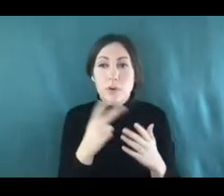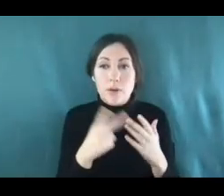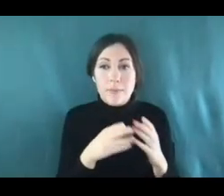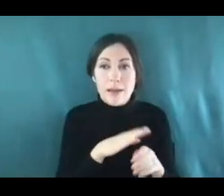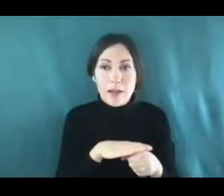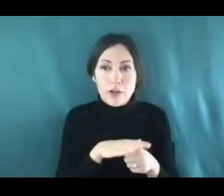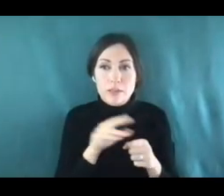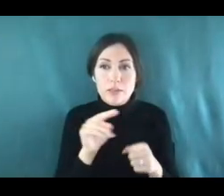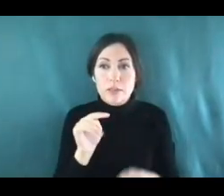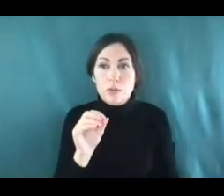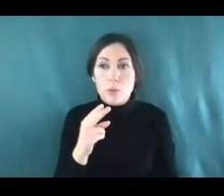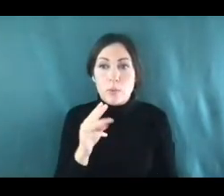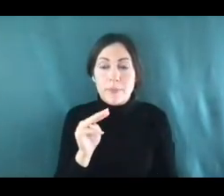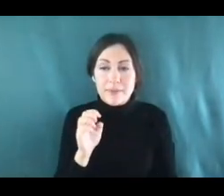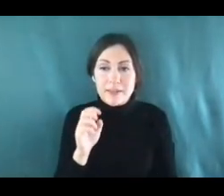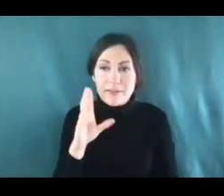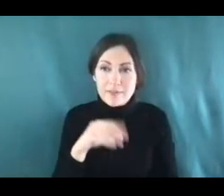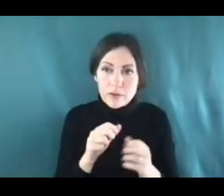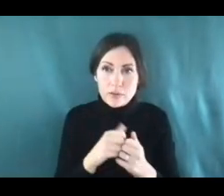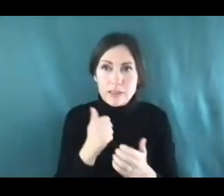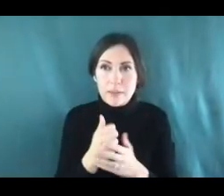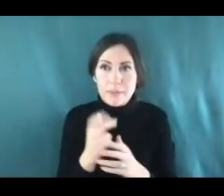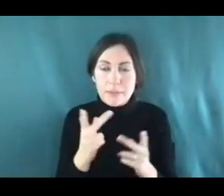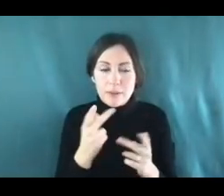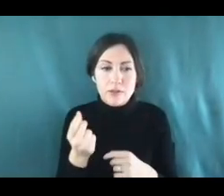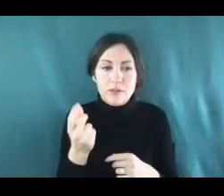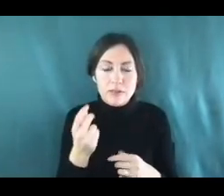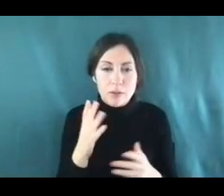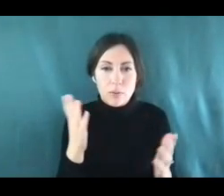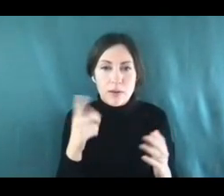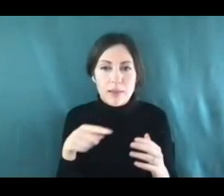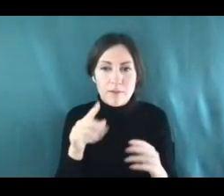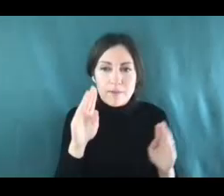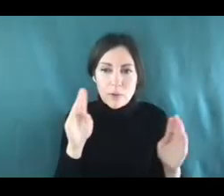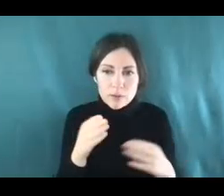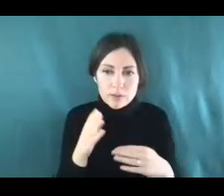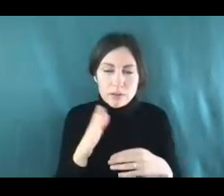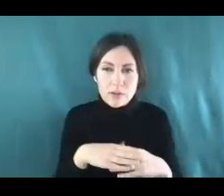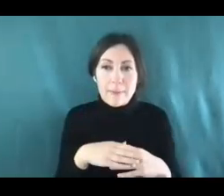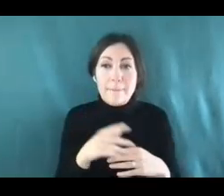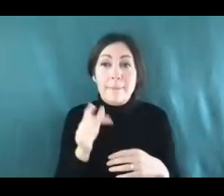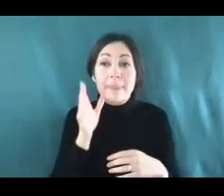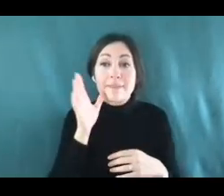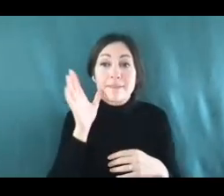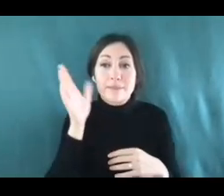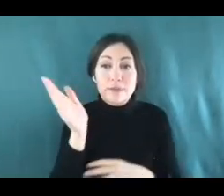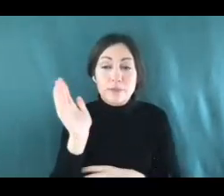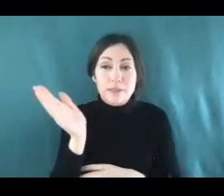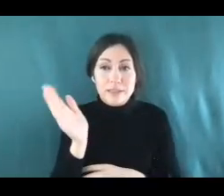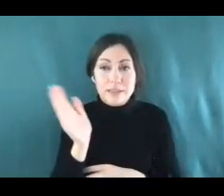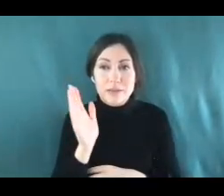NOMHE is involved in, to anchor people and what their focuses are. And in the future presentations, we'll